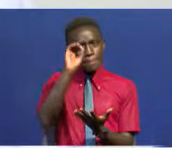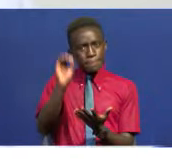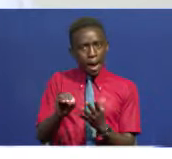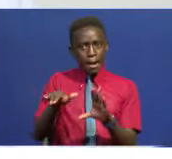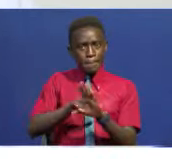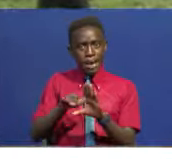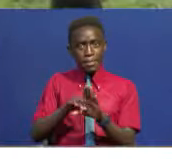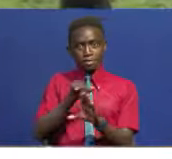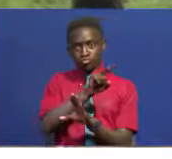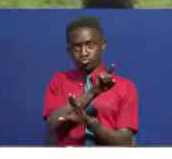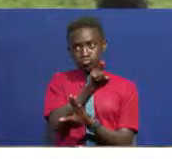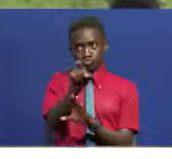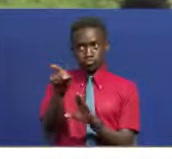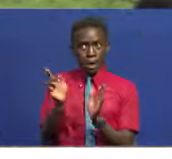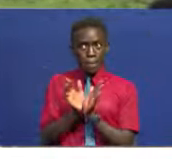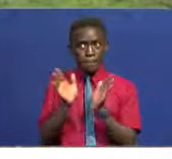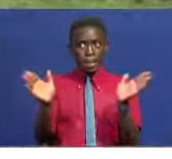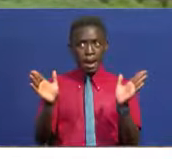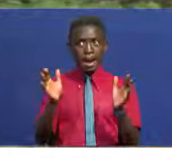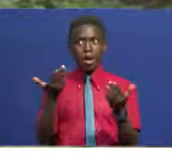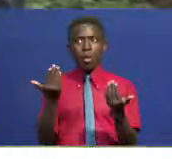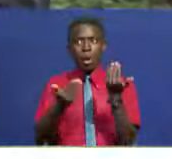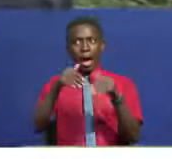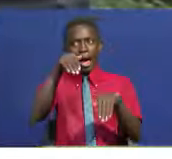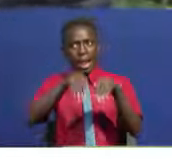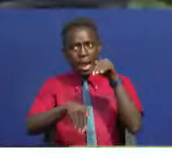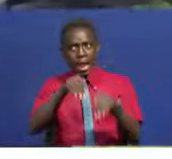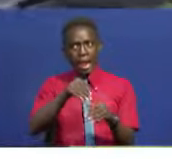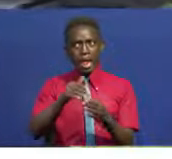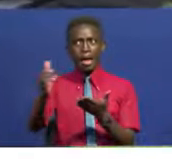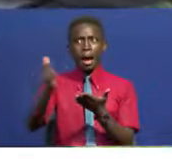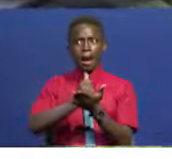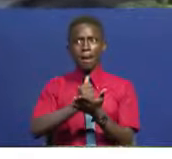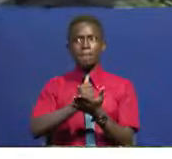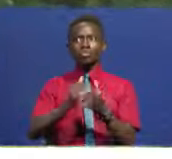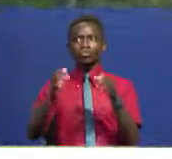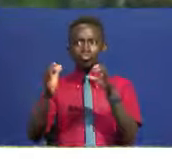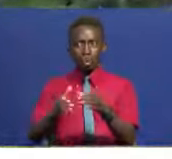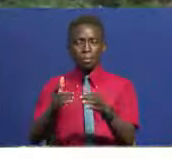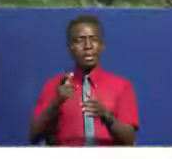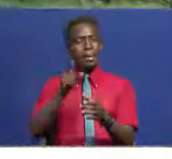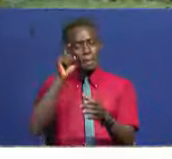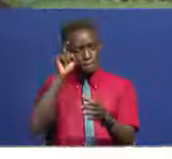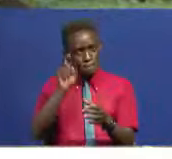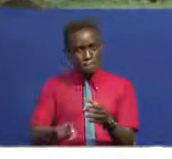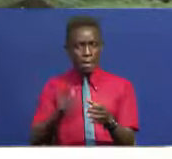public in elective and appointive bodies are persons with disability.